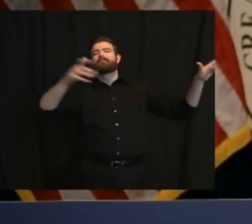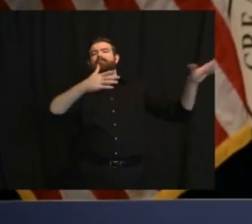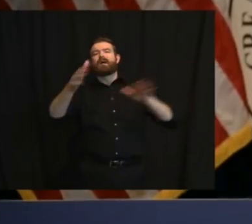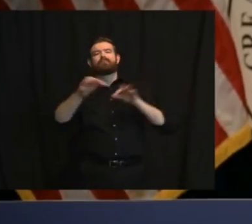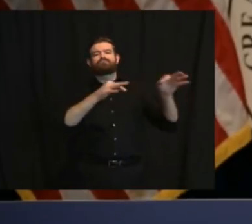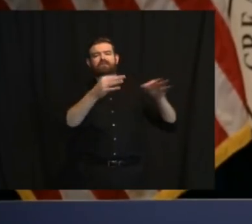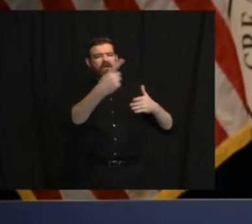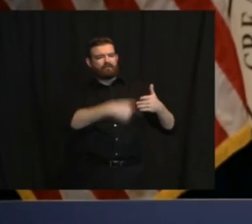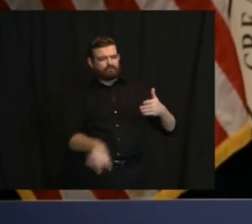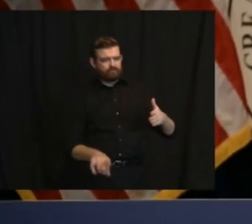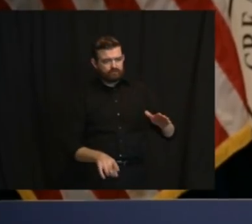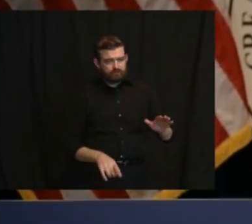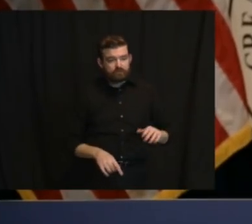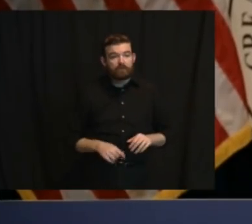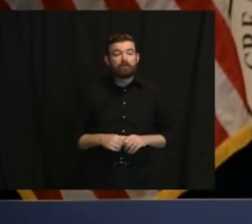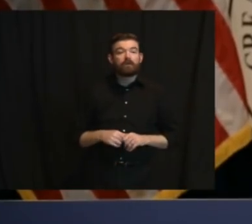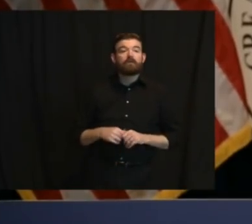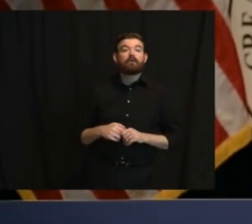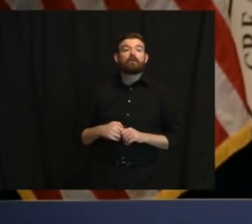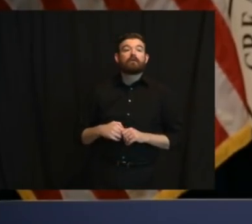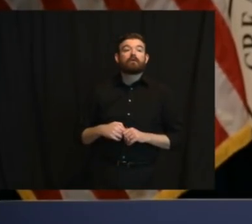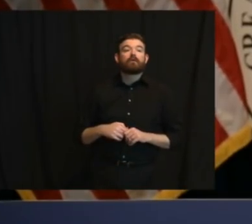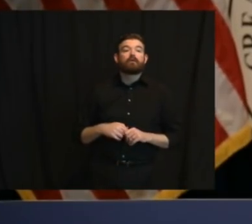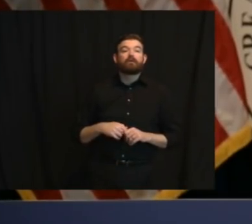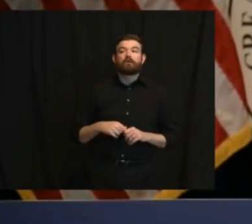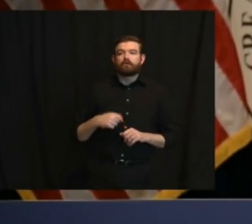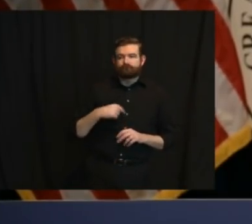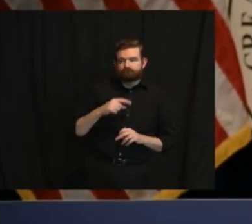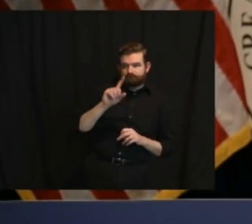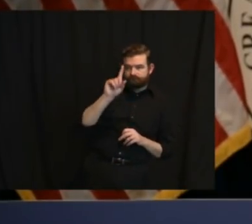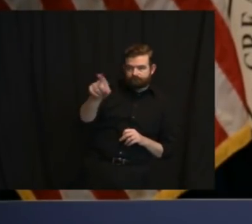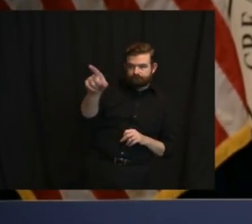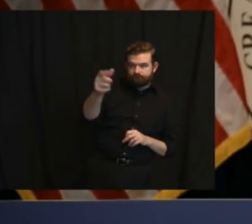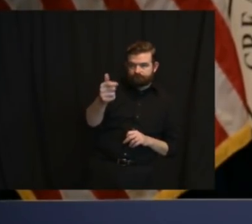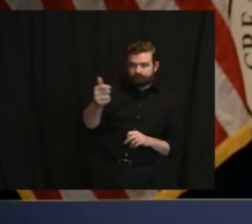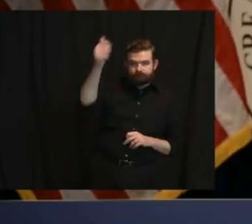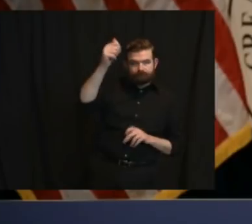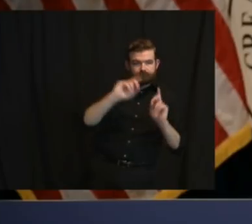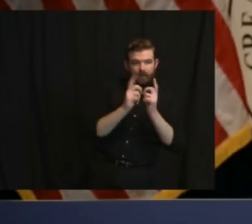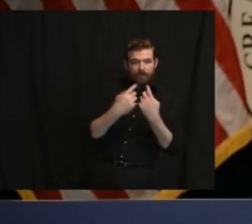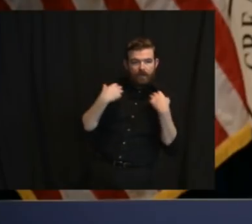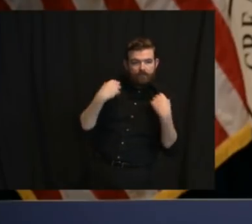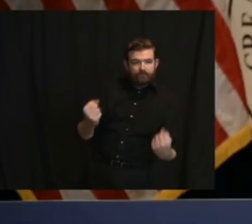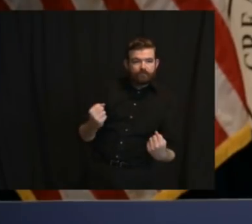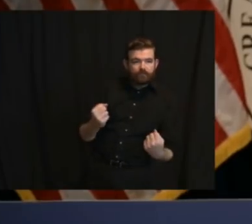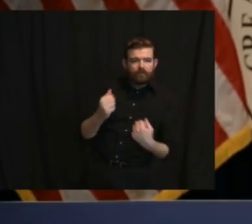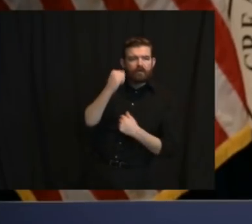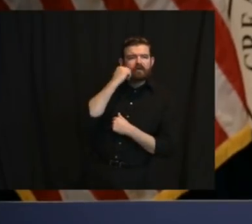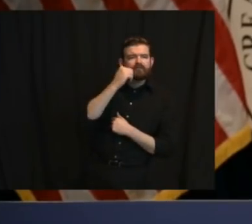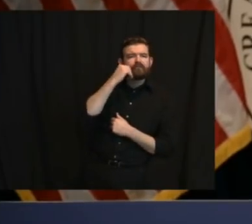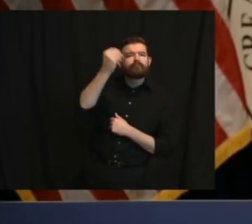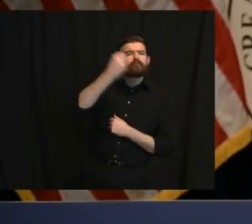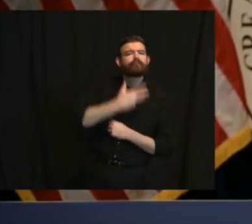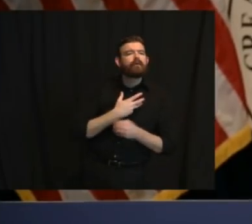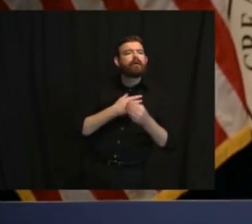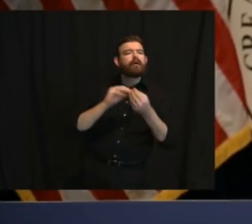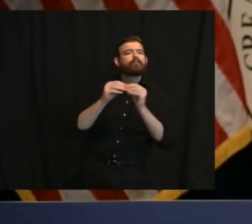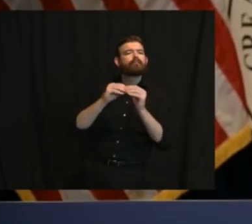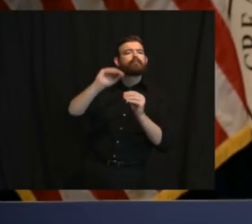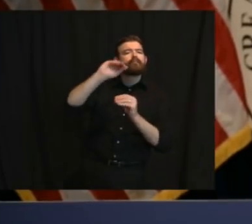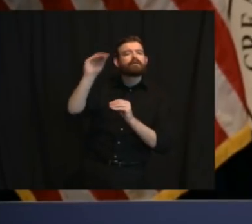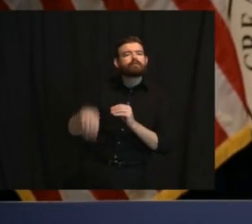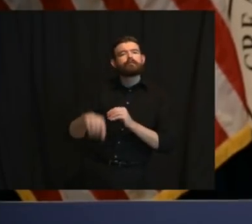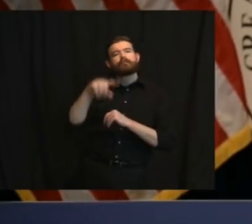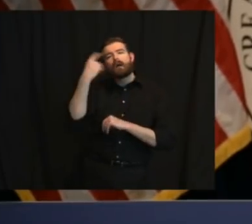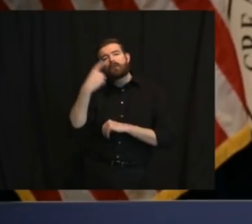specific question for the Commissioner. Commissioner, on the demographic information that you give every day, is that the percentages, are those just for